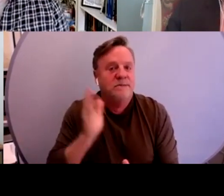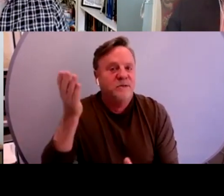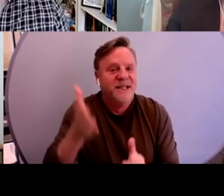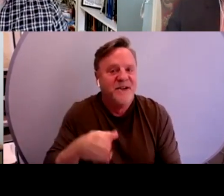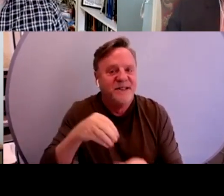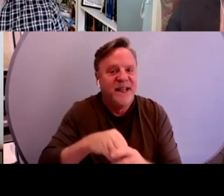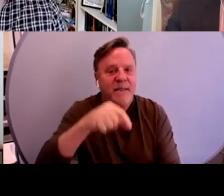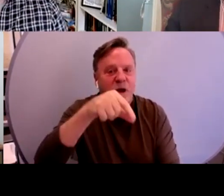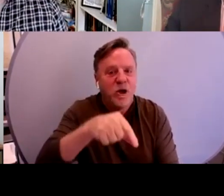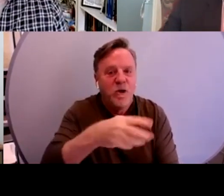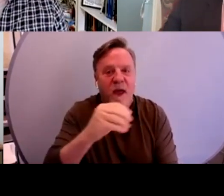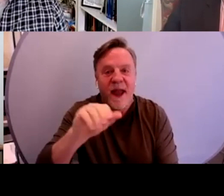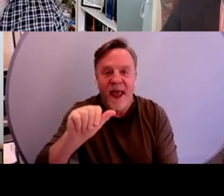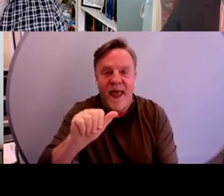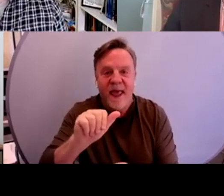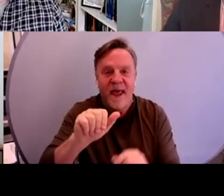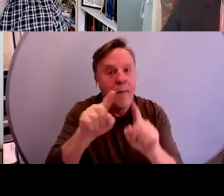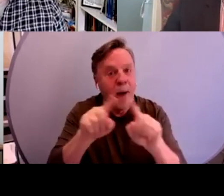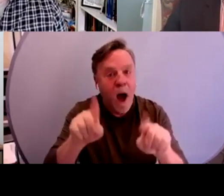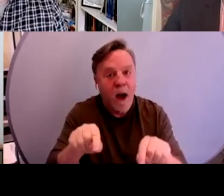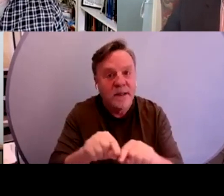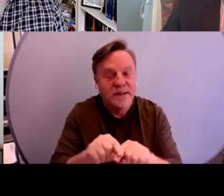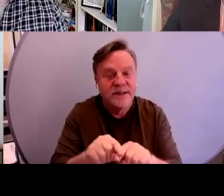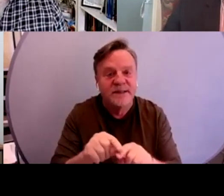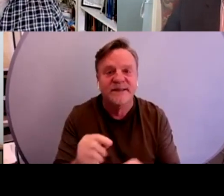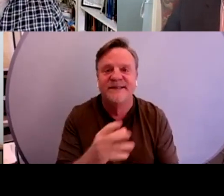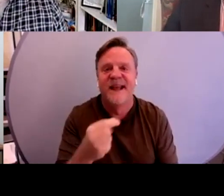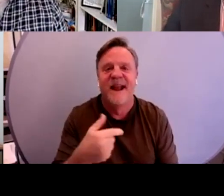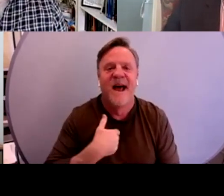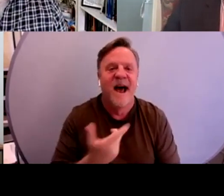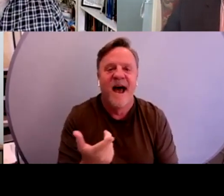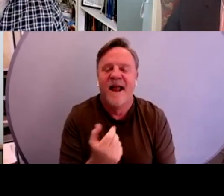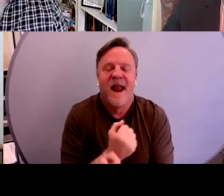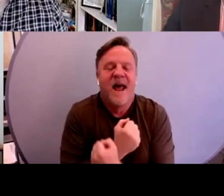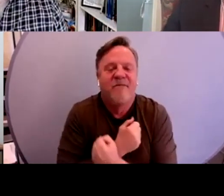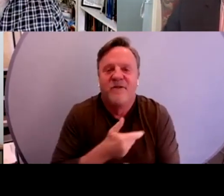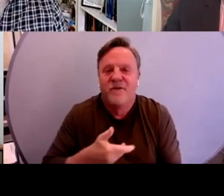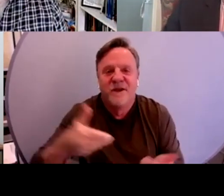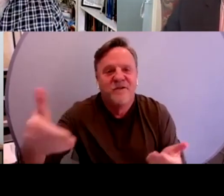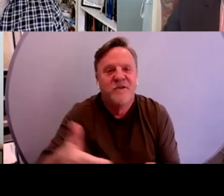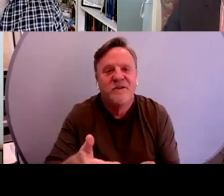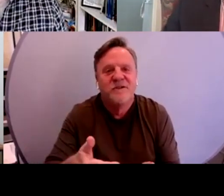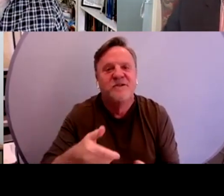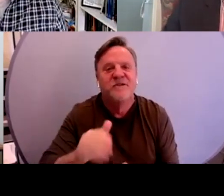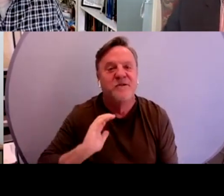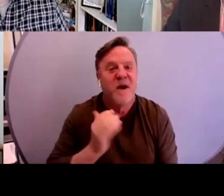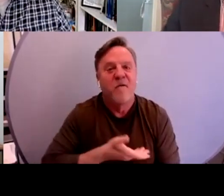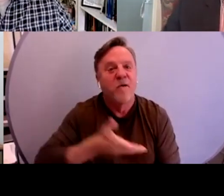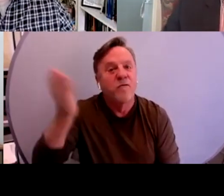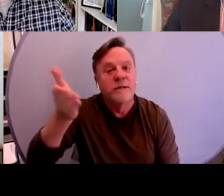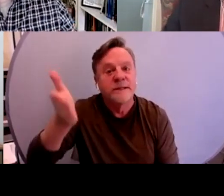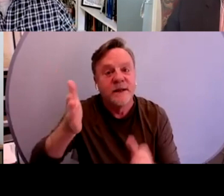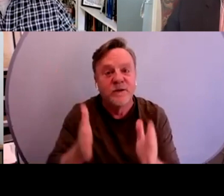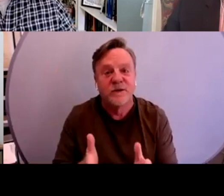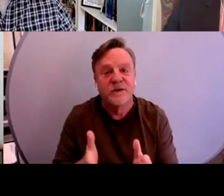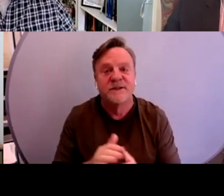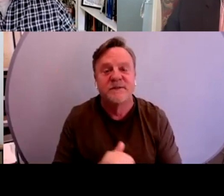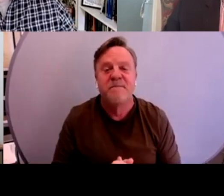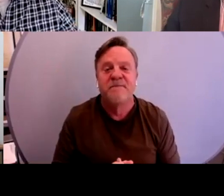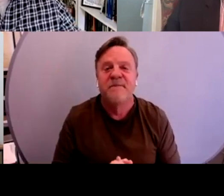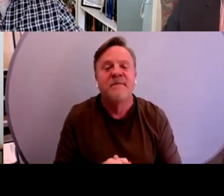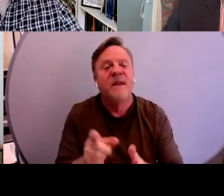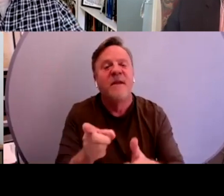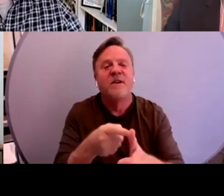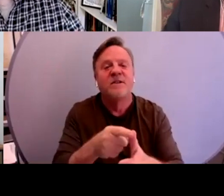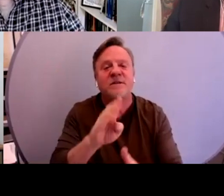box. And I'm love to introduce you to our presenters. First,